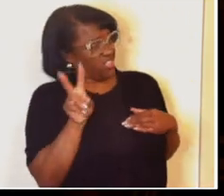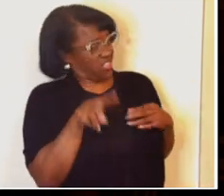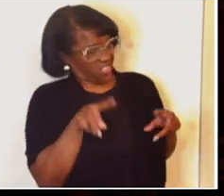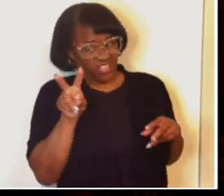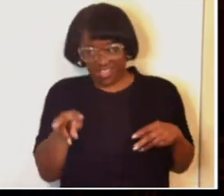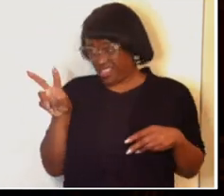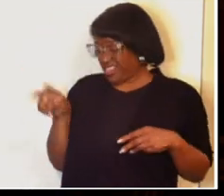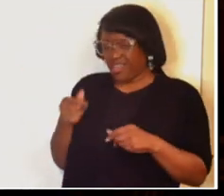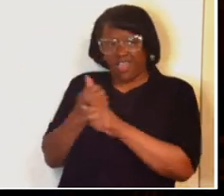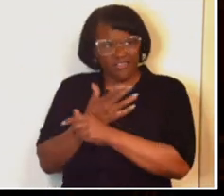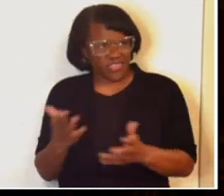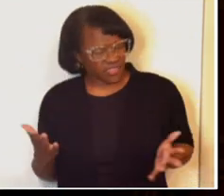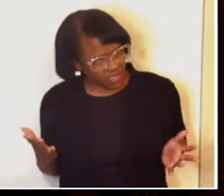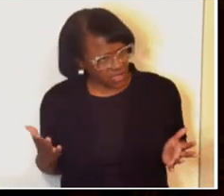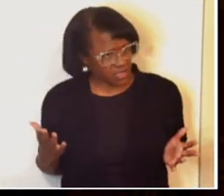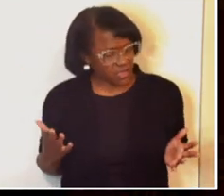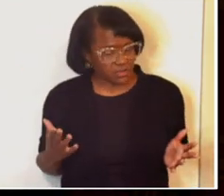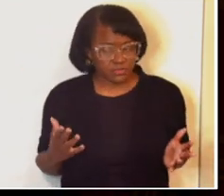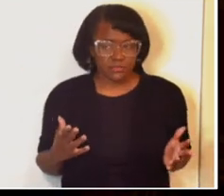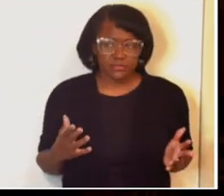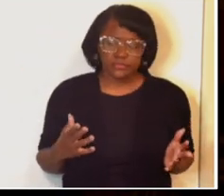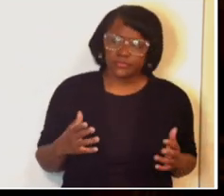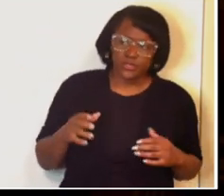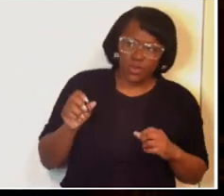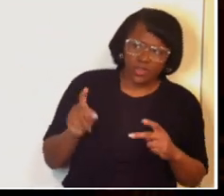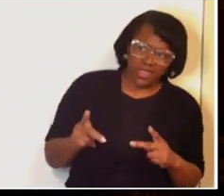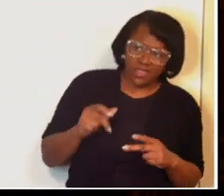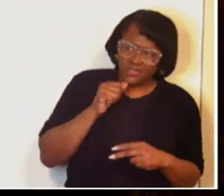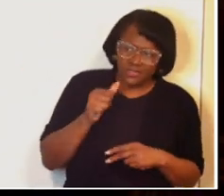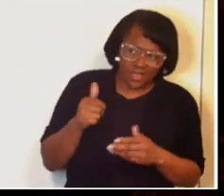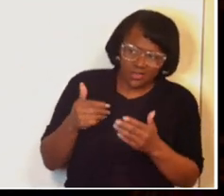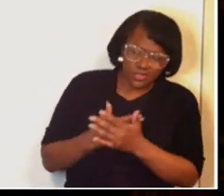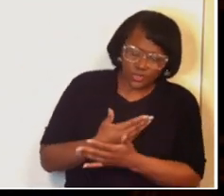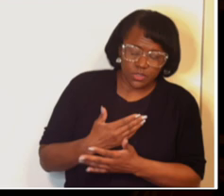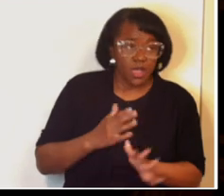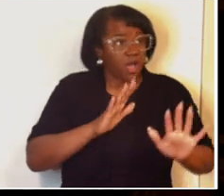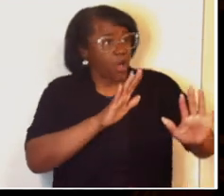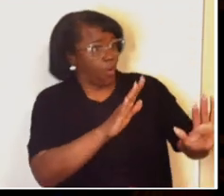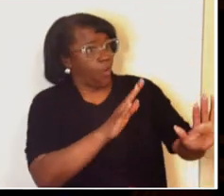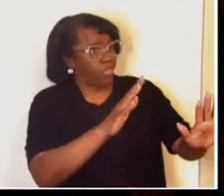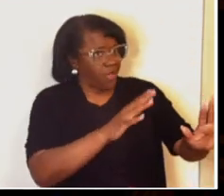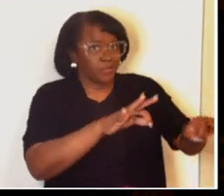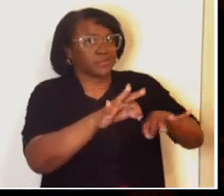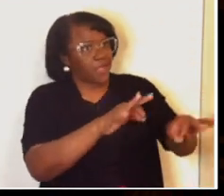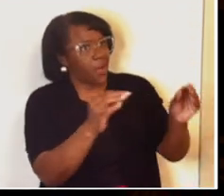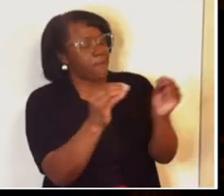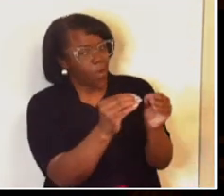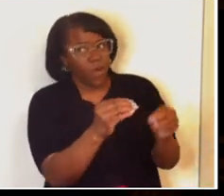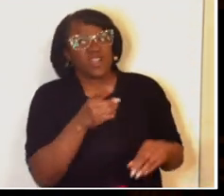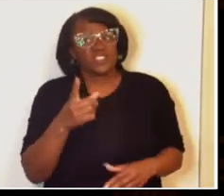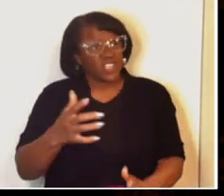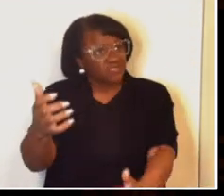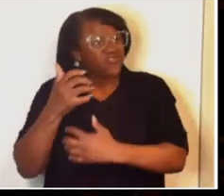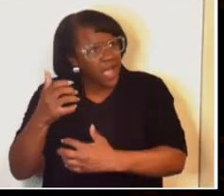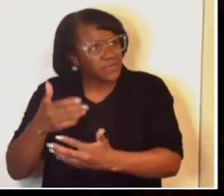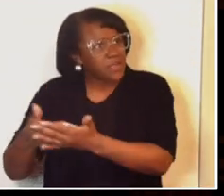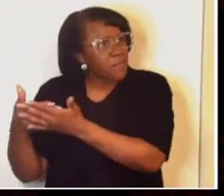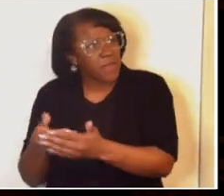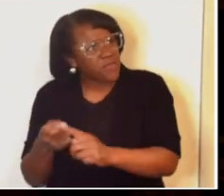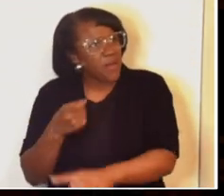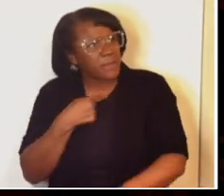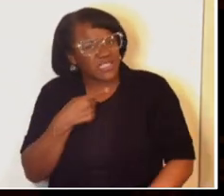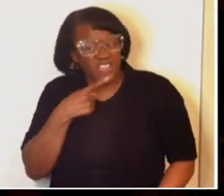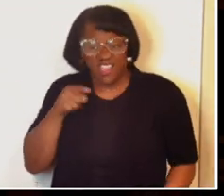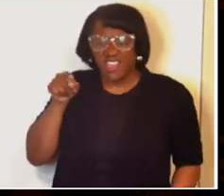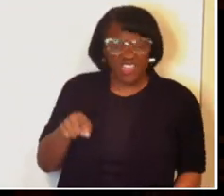Okay, that's nothing new. Wait, let me finish. It gets better. She snatches Tebow from me and starts yelling. He looks horrible. What kind of mother